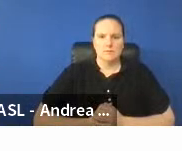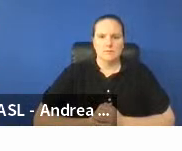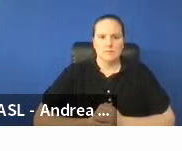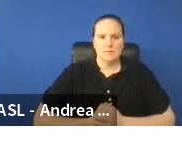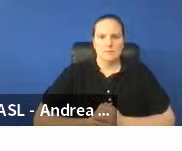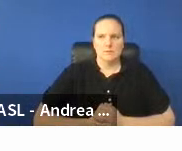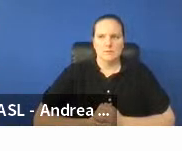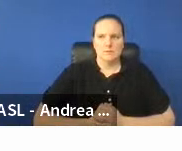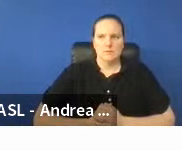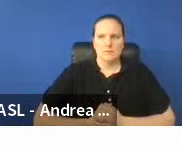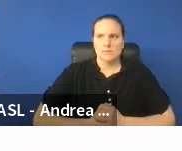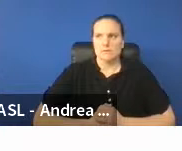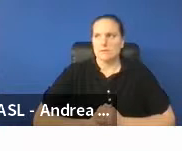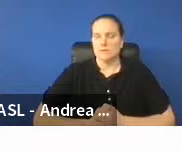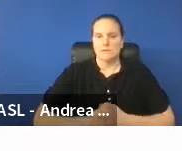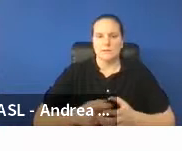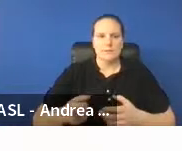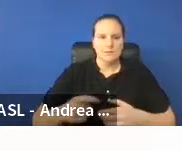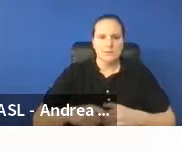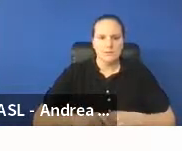There we go. Okay.